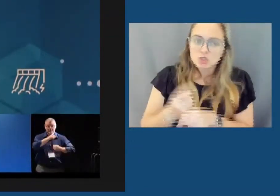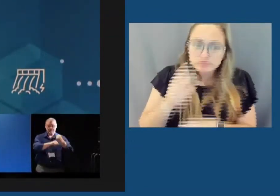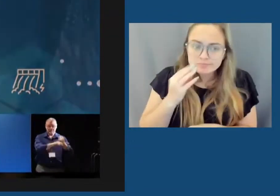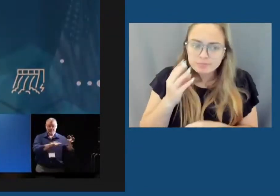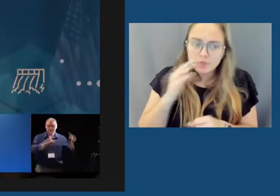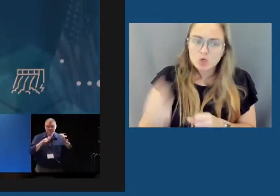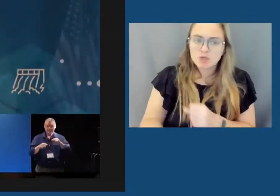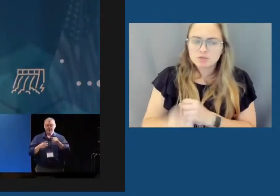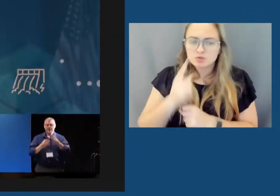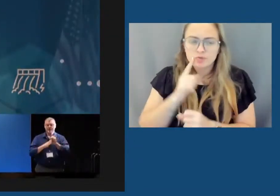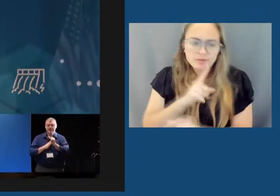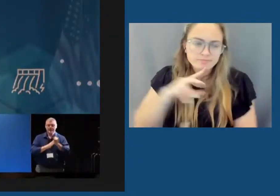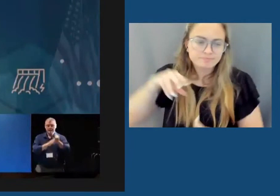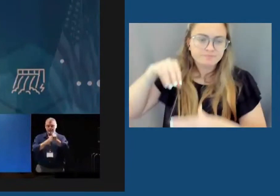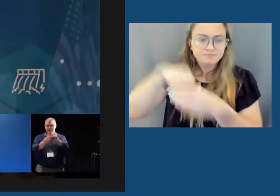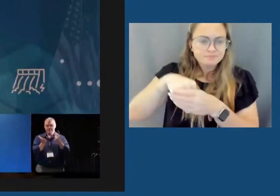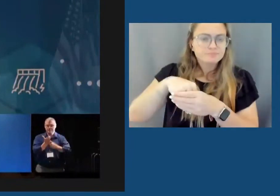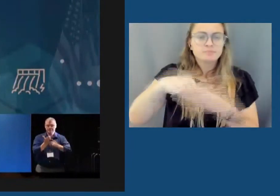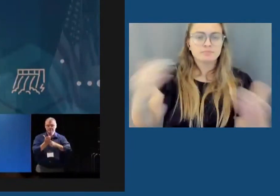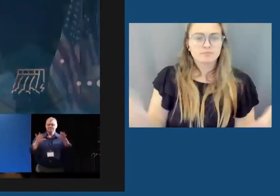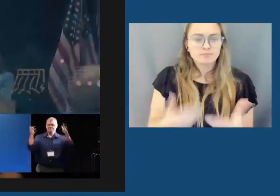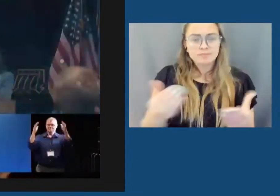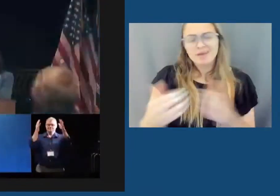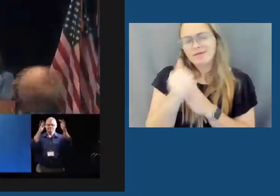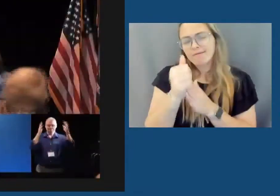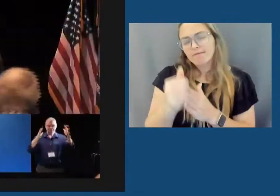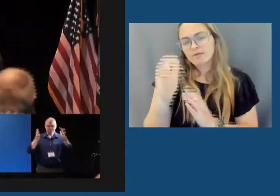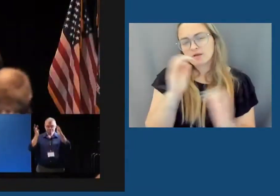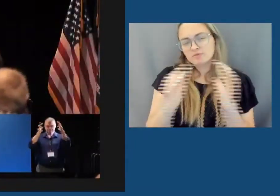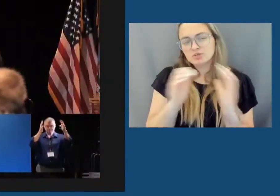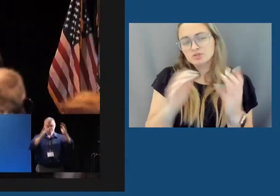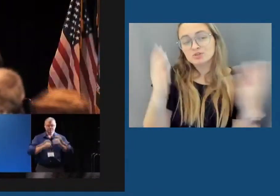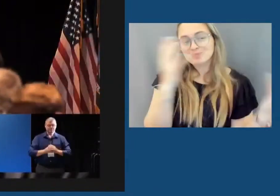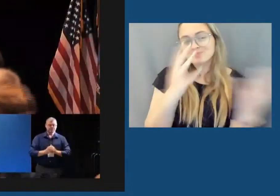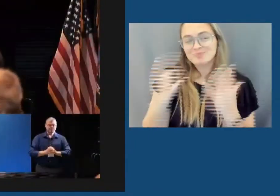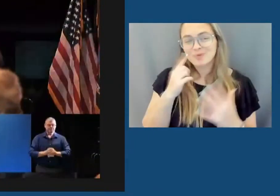forefront and helping guide these conversations. Let's give a round of applause to Richard Kaufman.